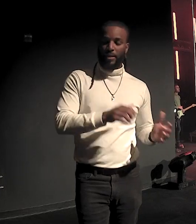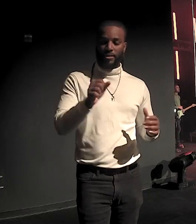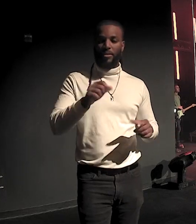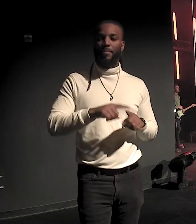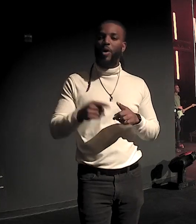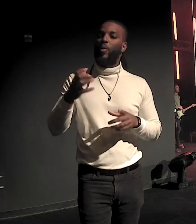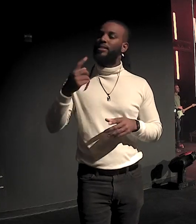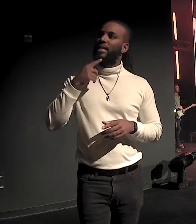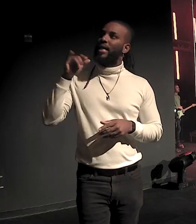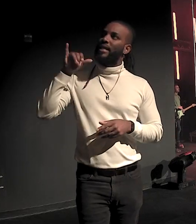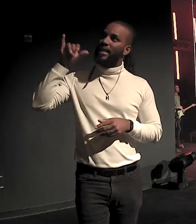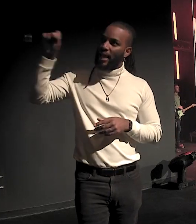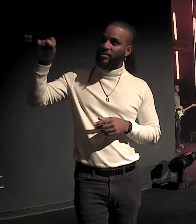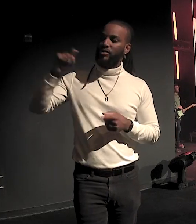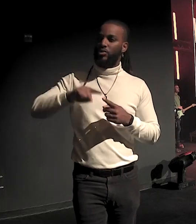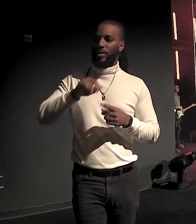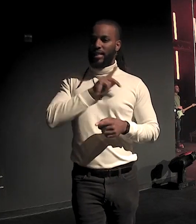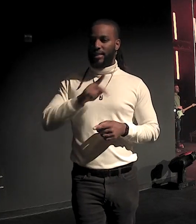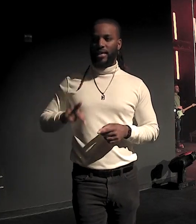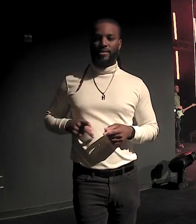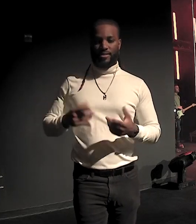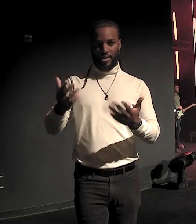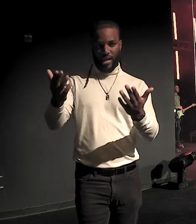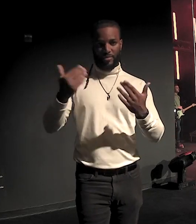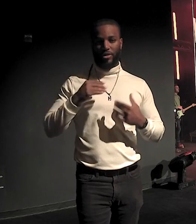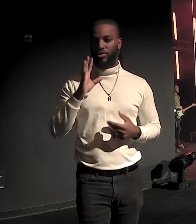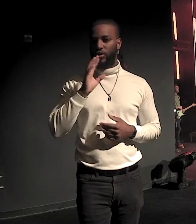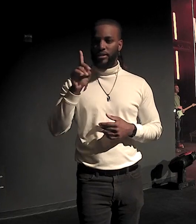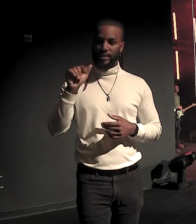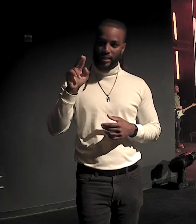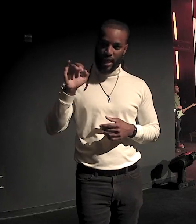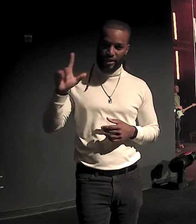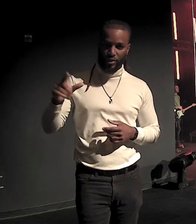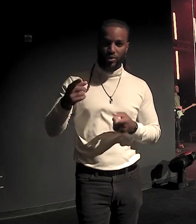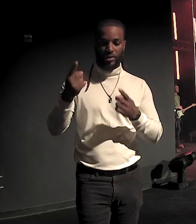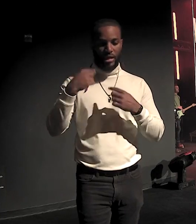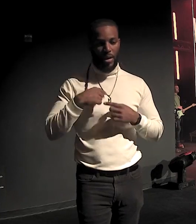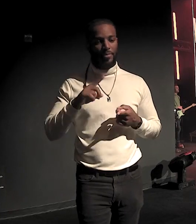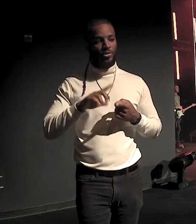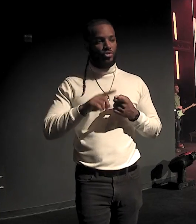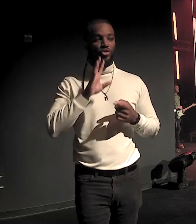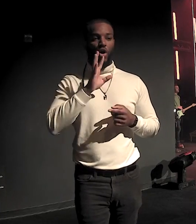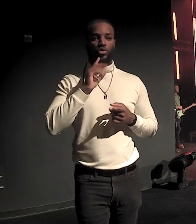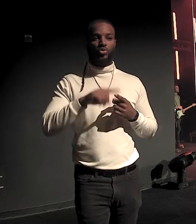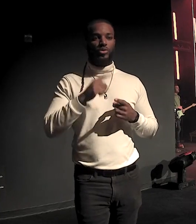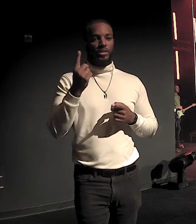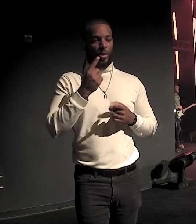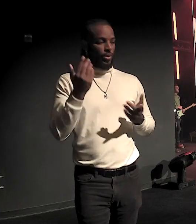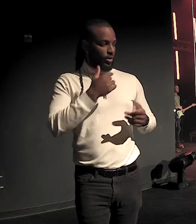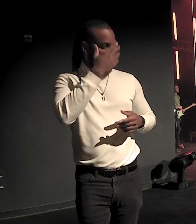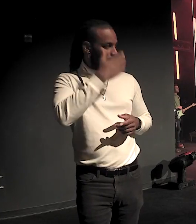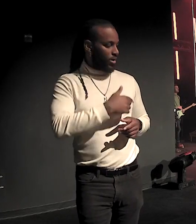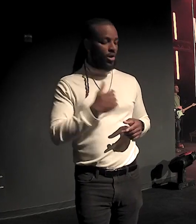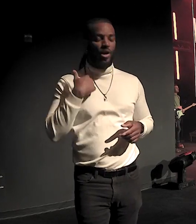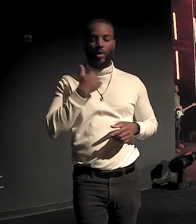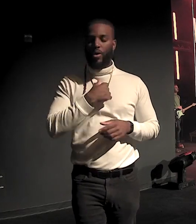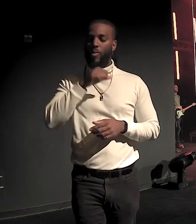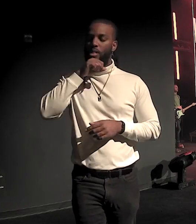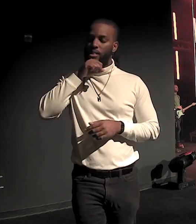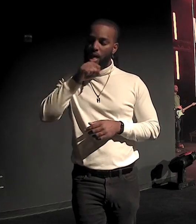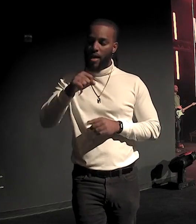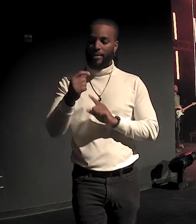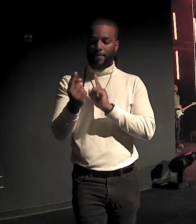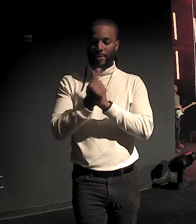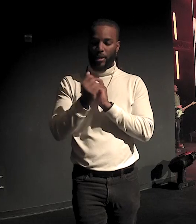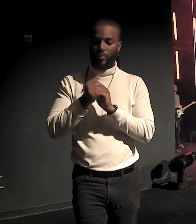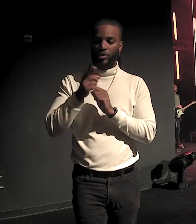say yes to the king. Come down here, talk to Daniel. Come down here, talk to somebody here up front. We would love to meet up